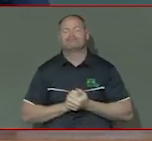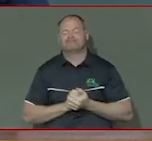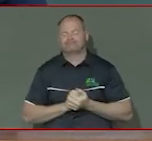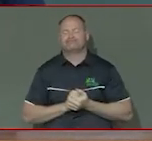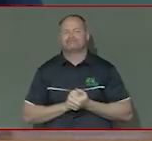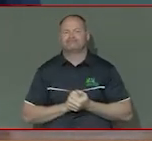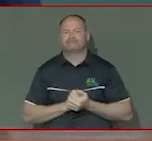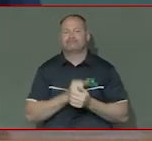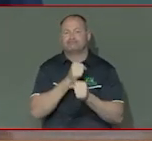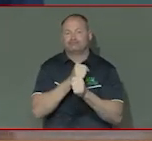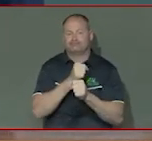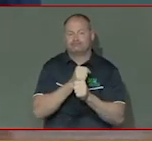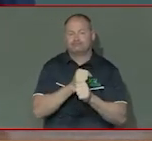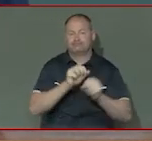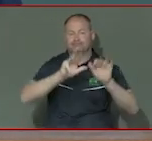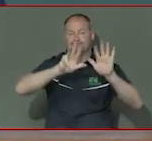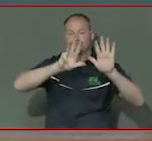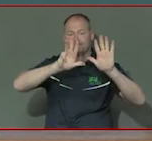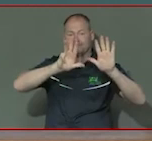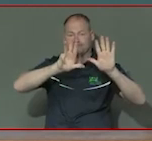grade 9 that they say